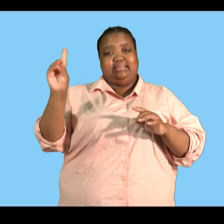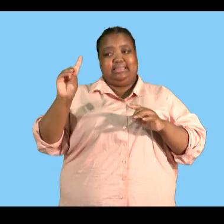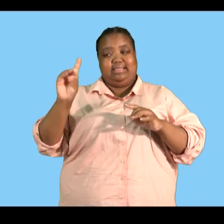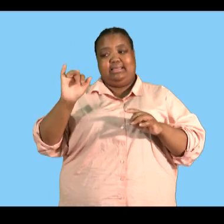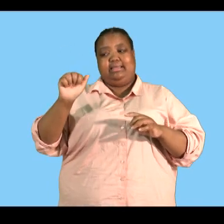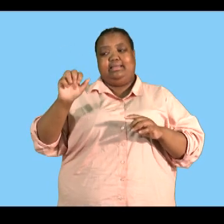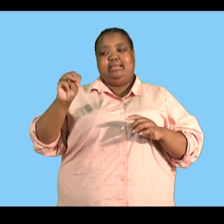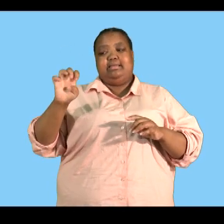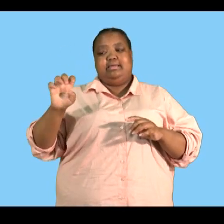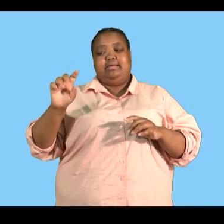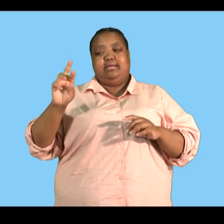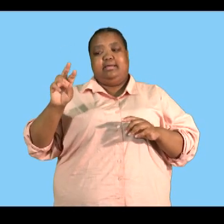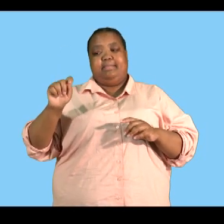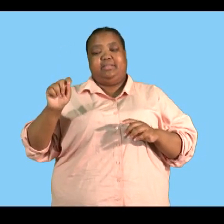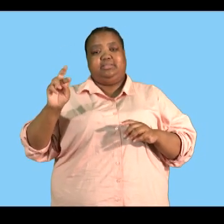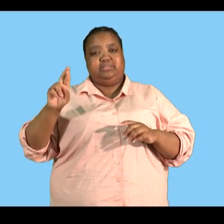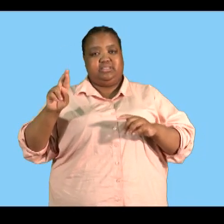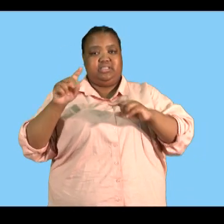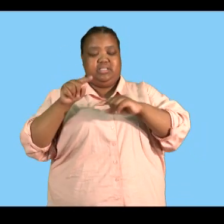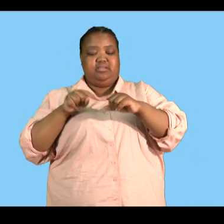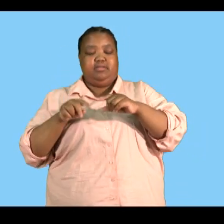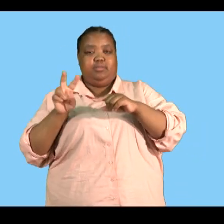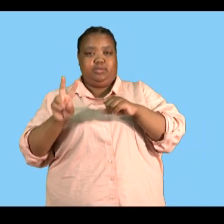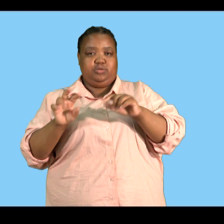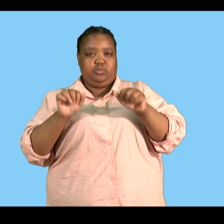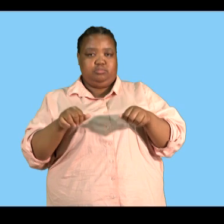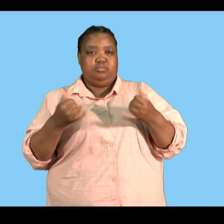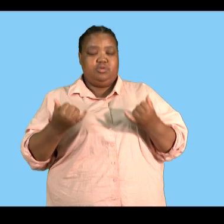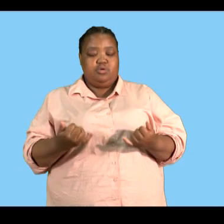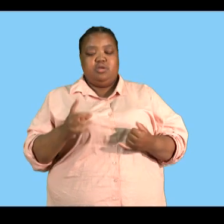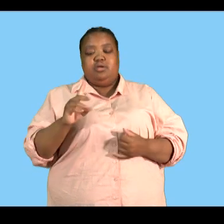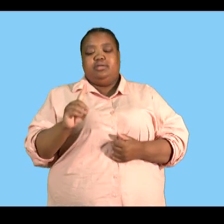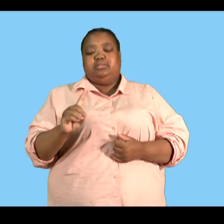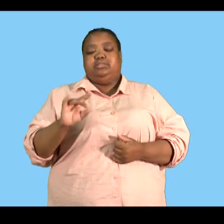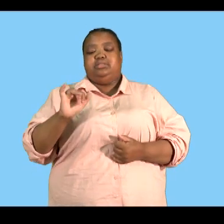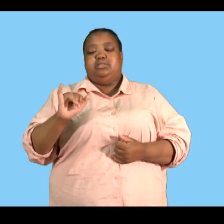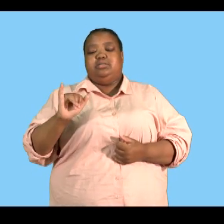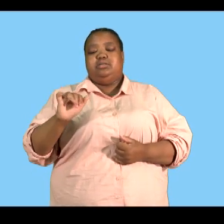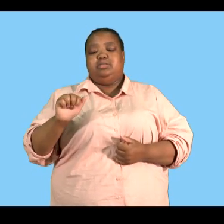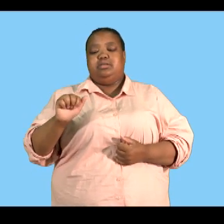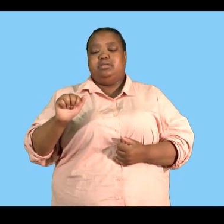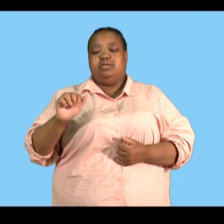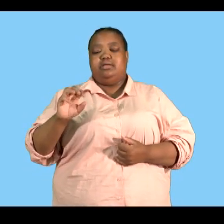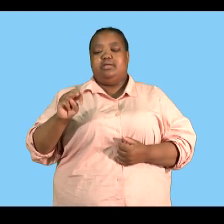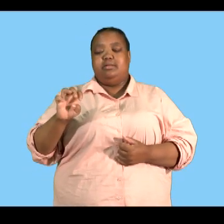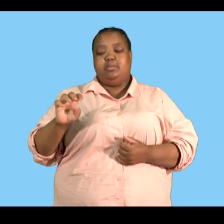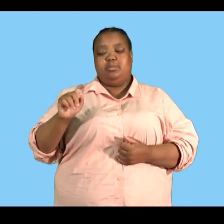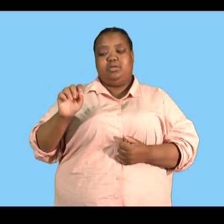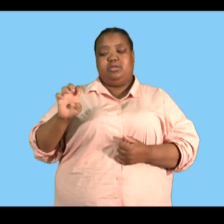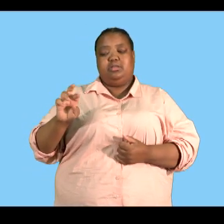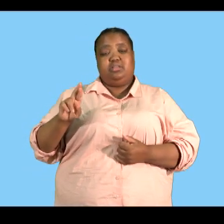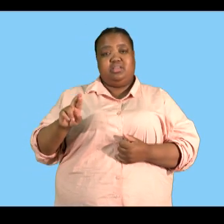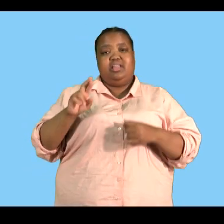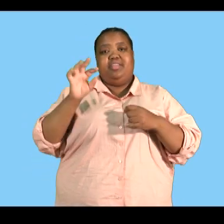divided by 2. So according to this, we are given a diameter of 32 centimeters, and this